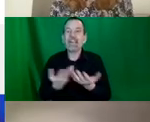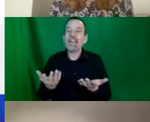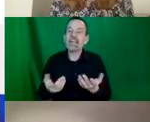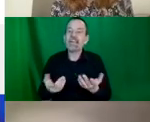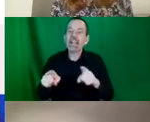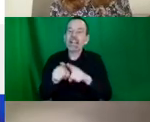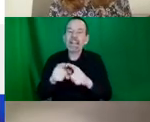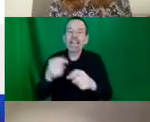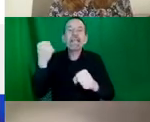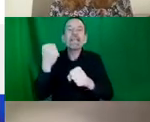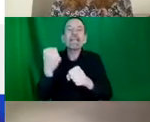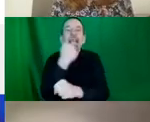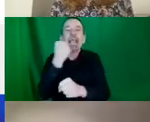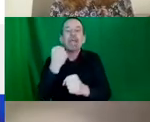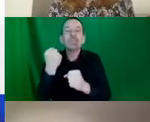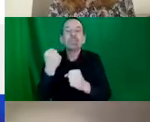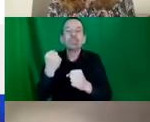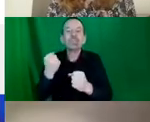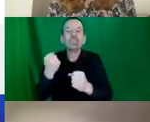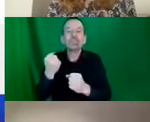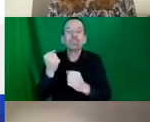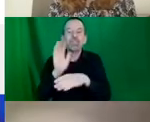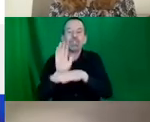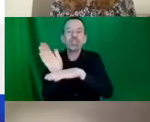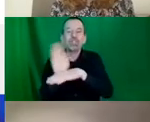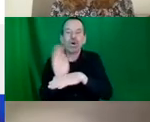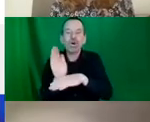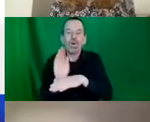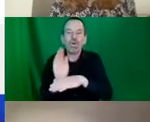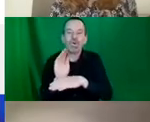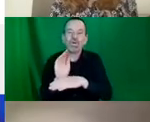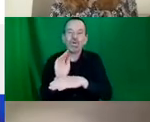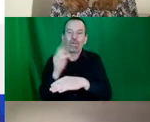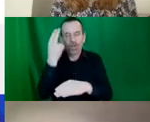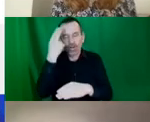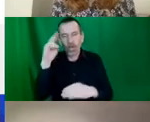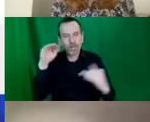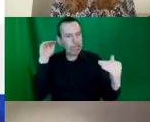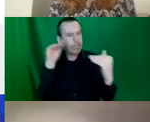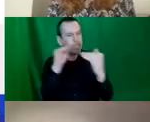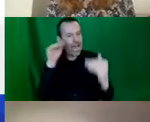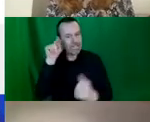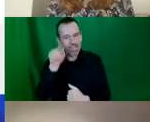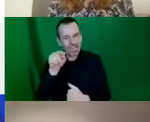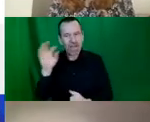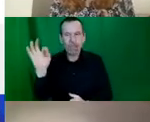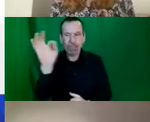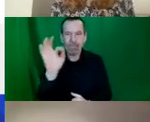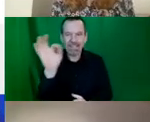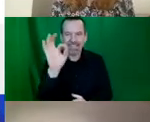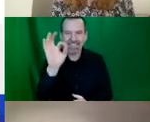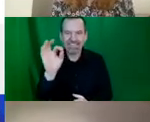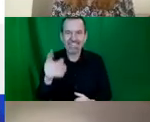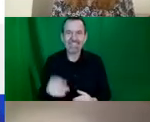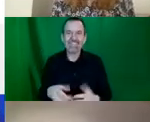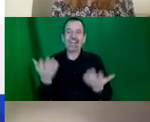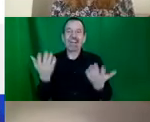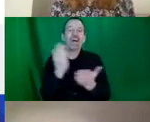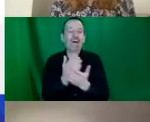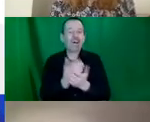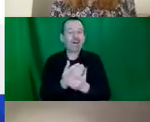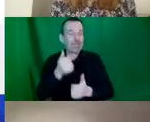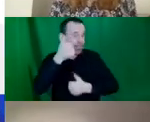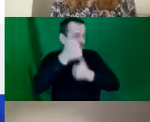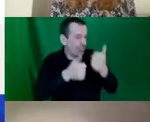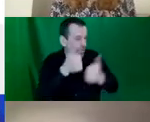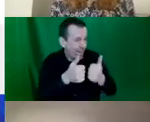style, appropriately named Match That Pest. We had a lot of fun making it and writing awful puns, for which we received praise, sniggers, and the